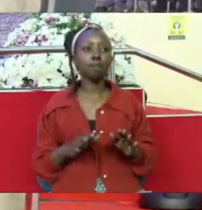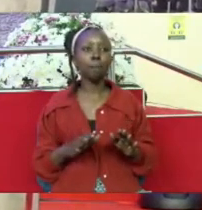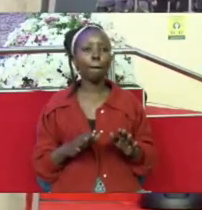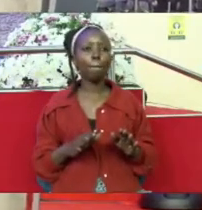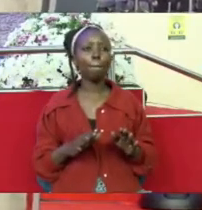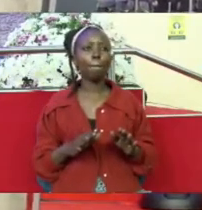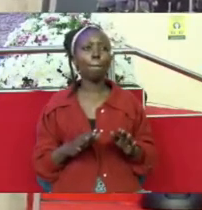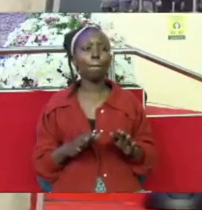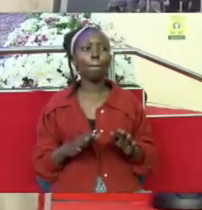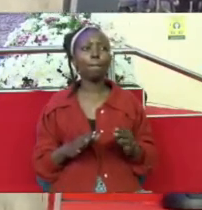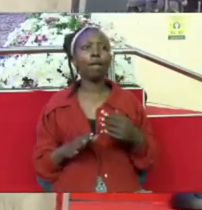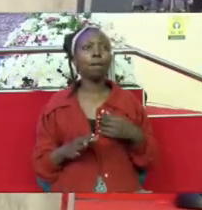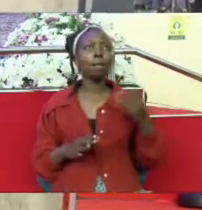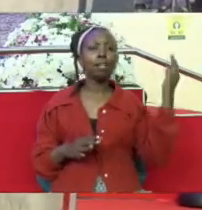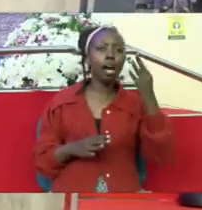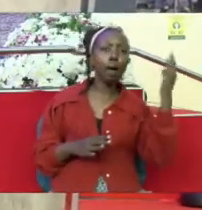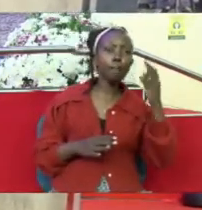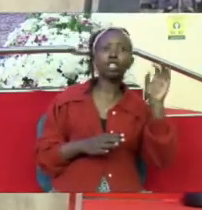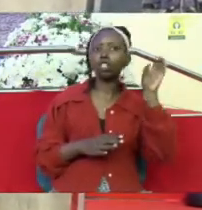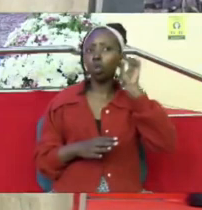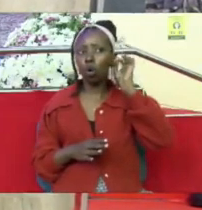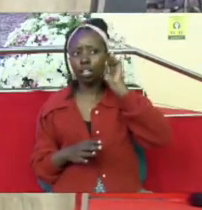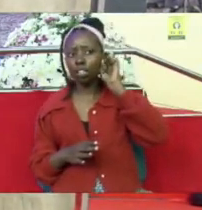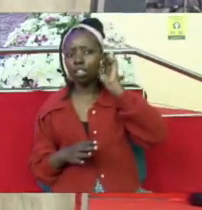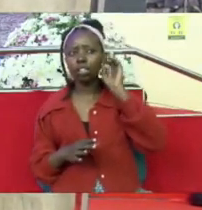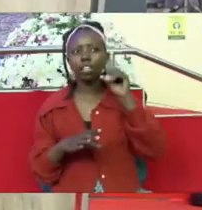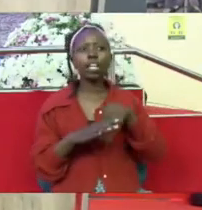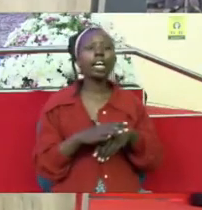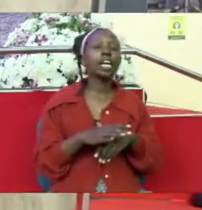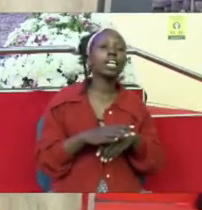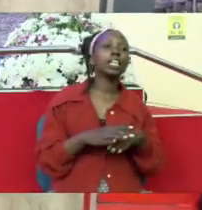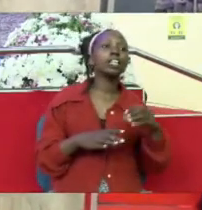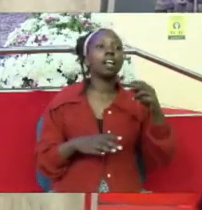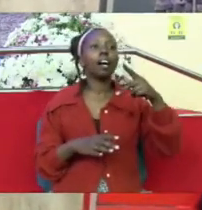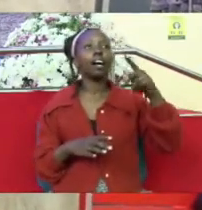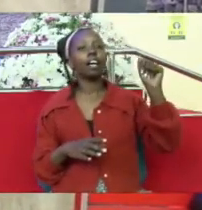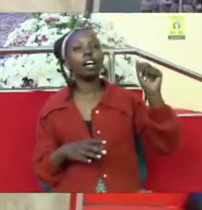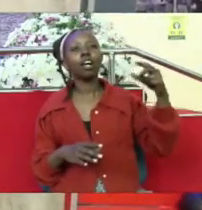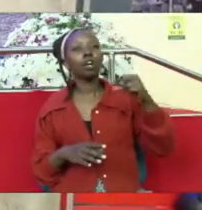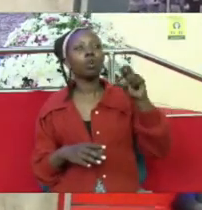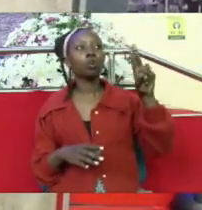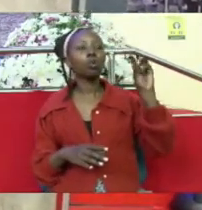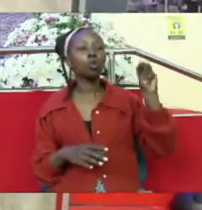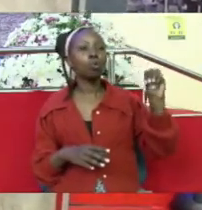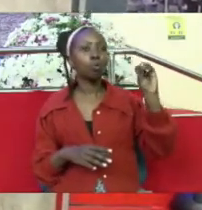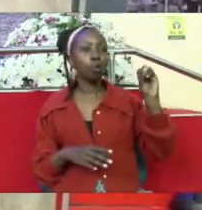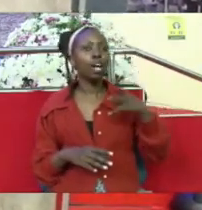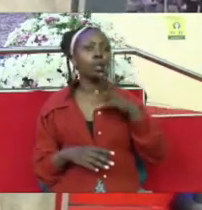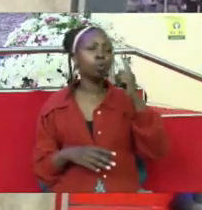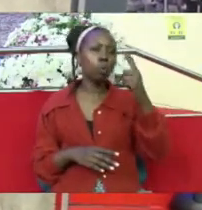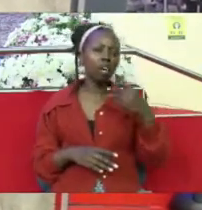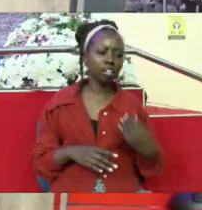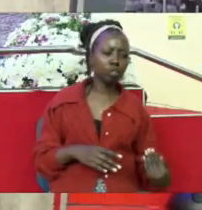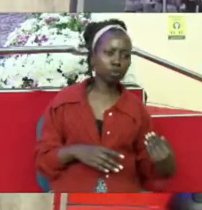I go to preach to a college. Nimeenda kuhubiria katika shule fulani. In Kagumo. Pale Kamumu. And one of the student there. Na mmoja wapo wanafunzi pale. Who has